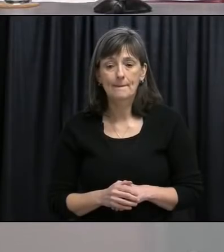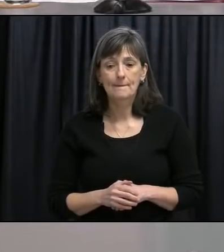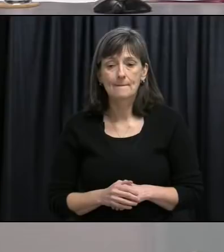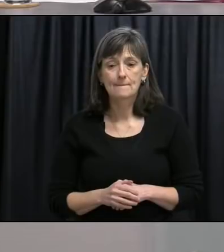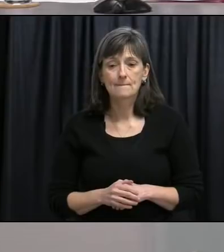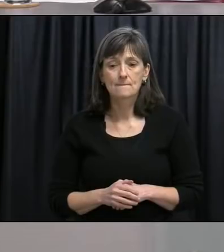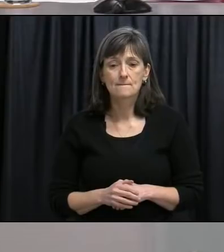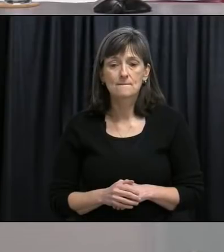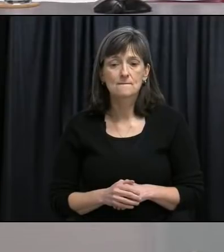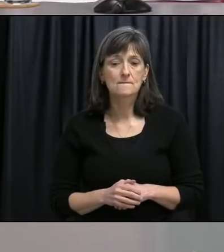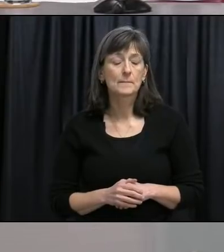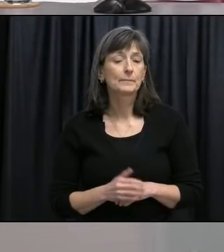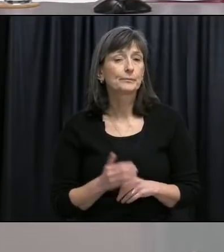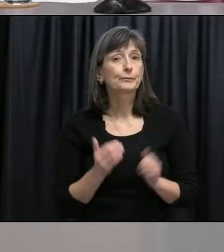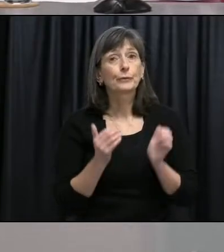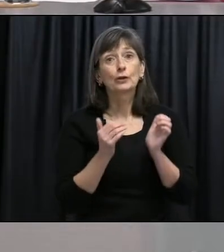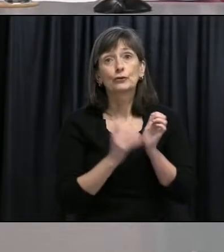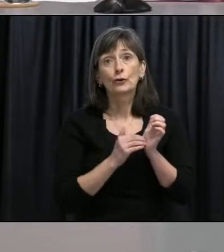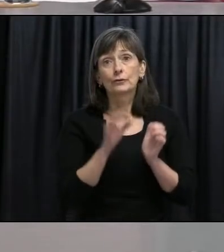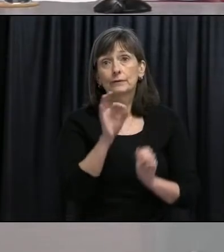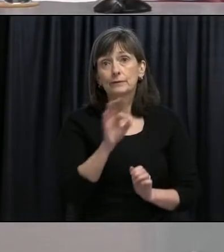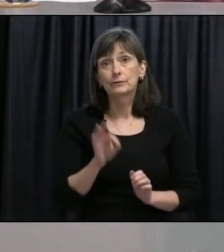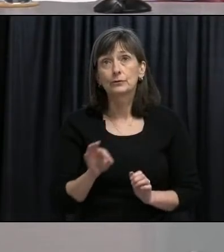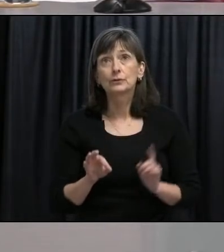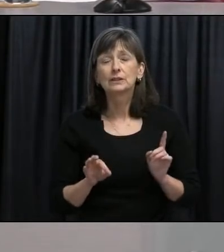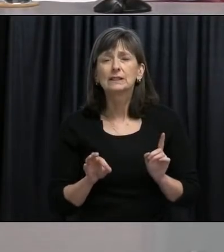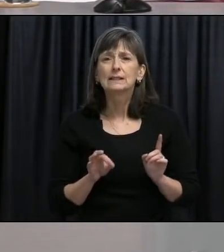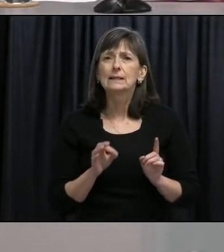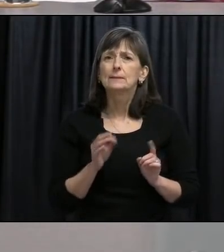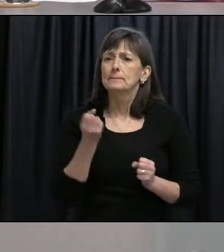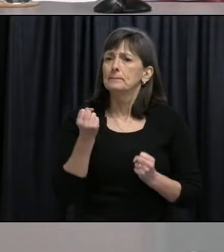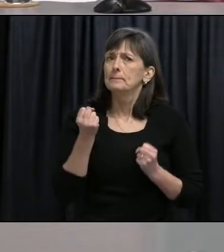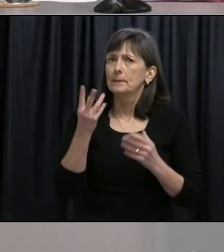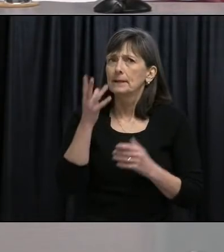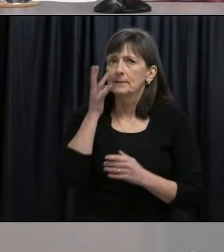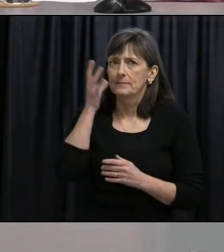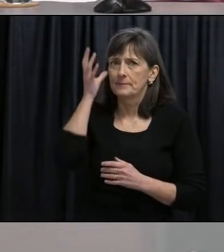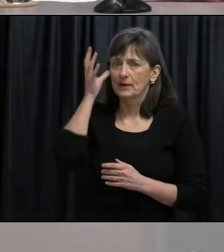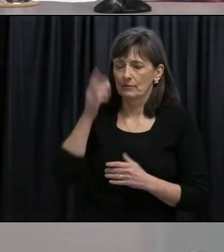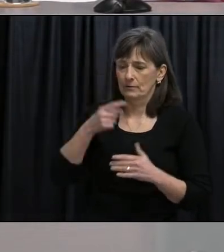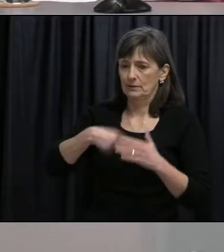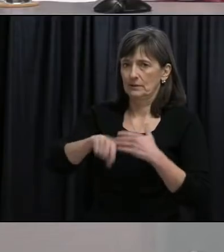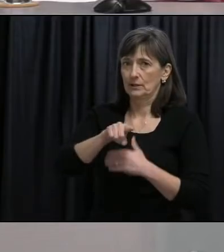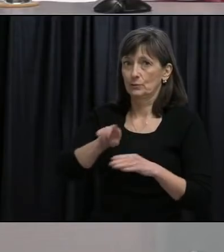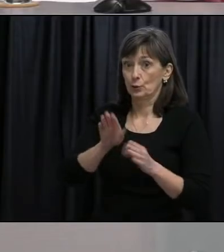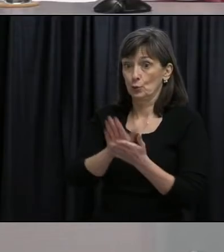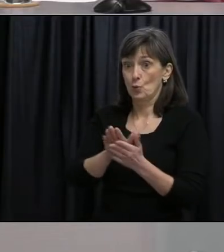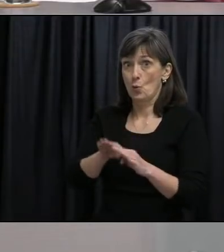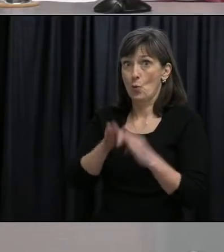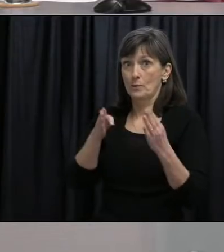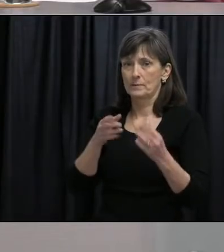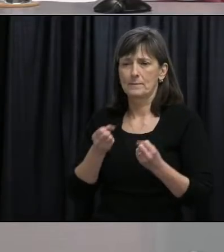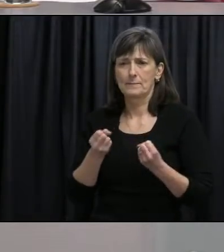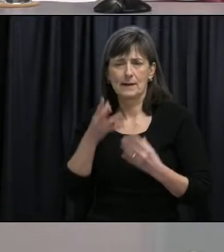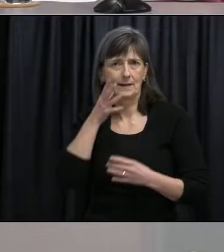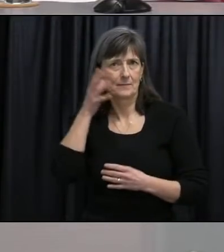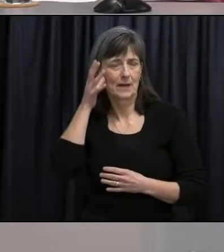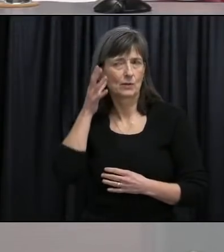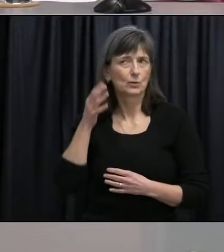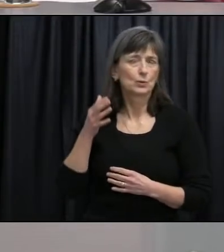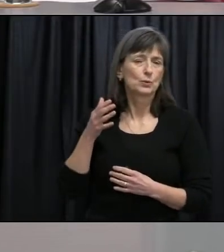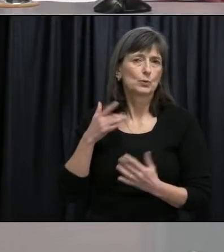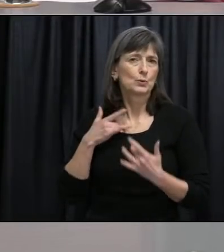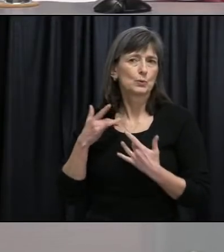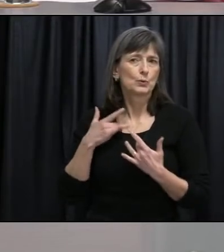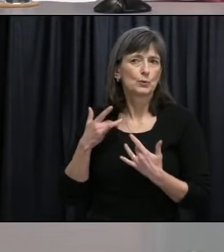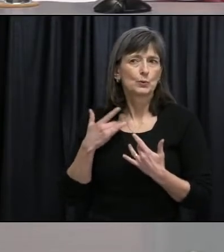Thank you. And Dr. Fitzgerald, hearing from a lot of parents the concern about kids going back to school, we've heard it over and over, if you can